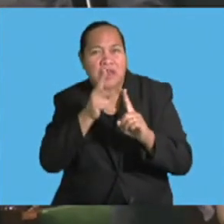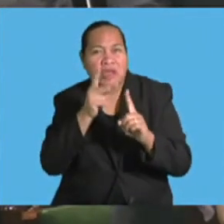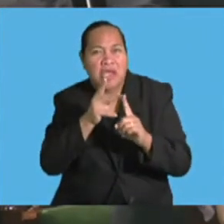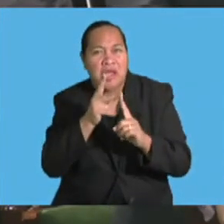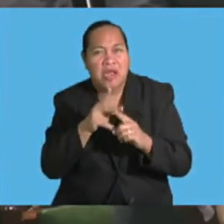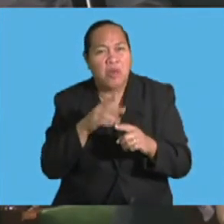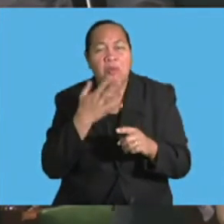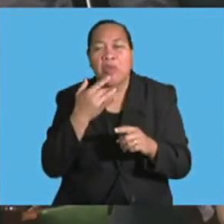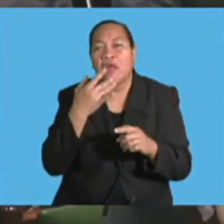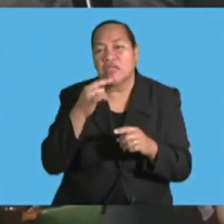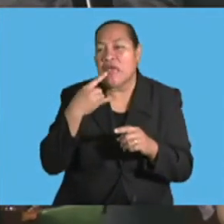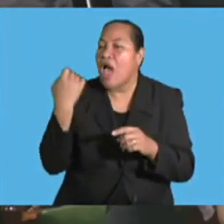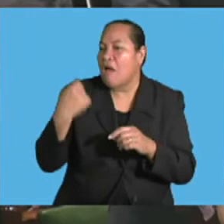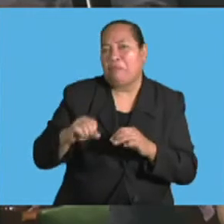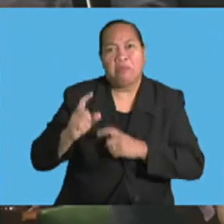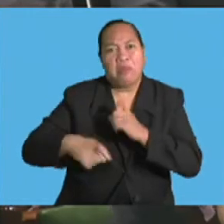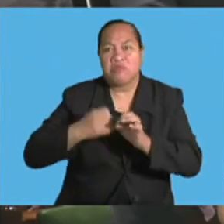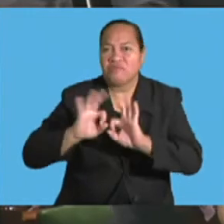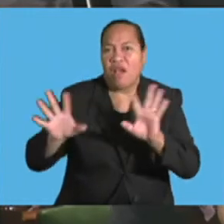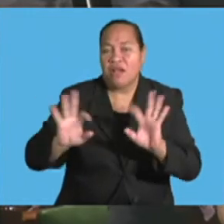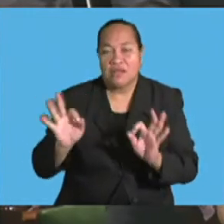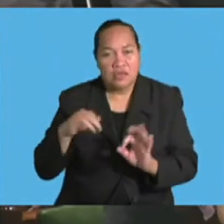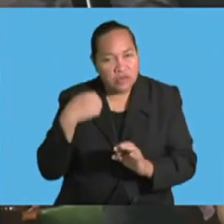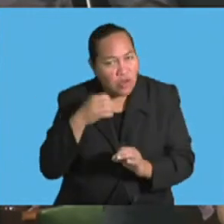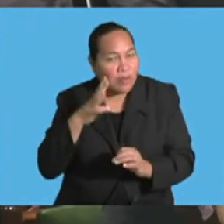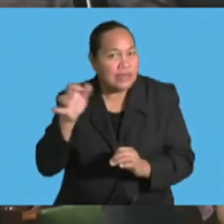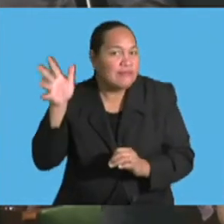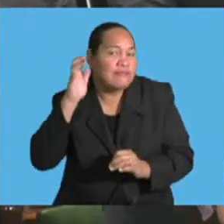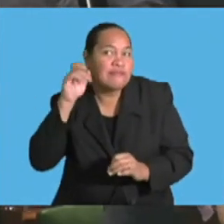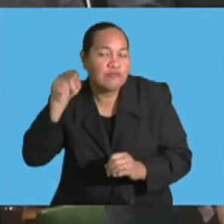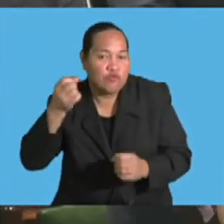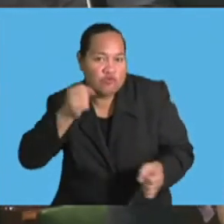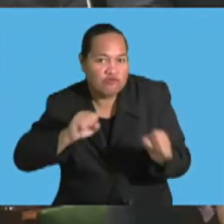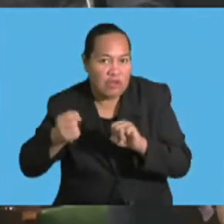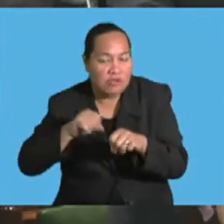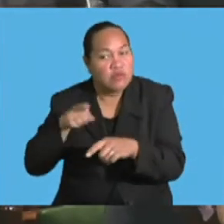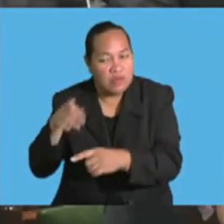be renewing and reinvigorating our campaign for 1.5 to be